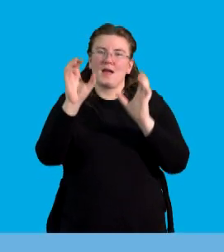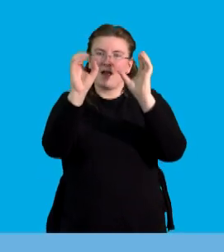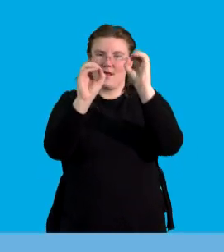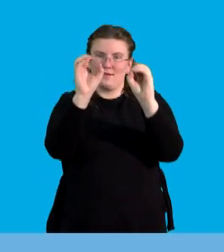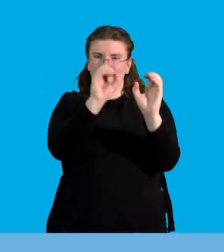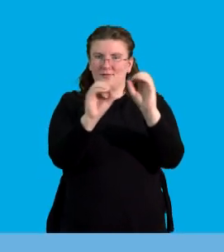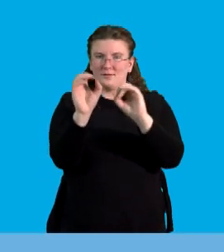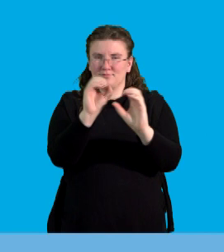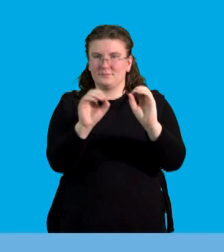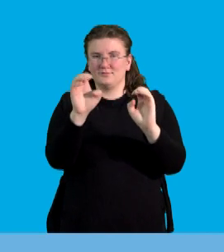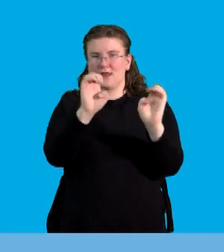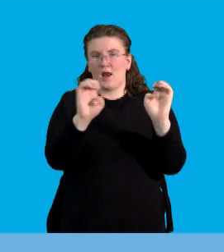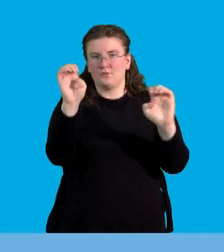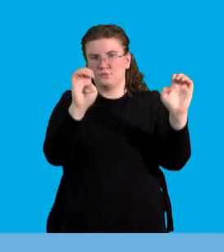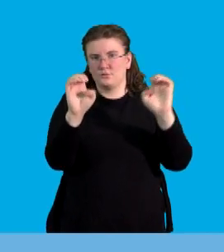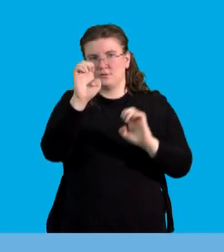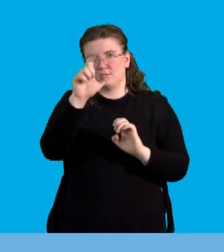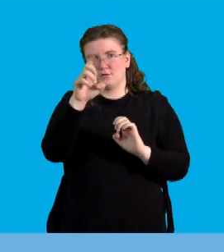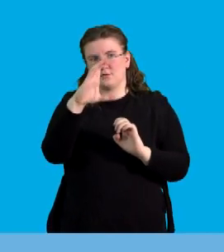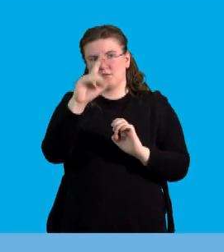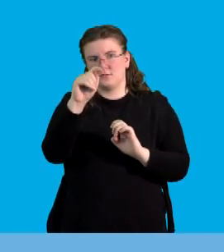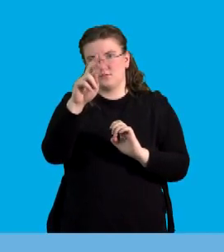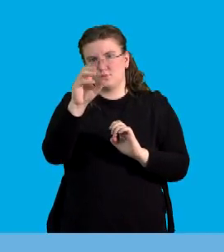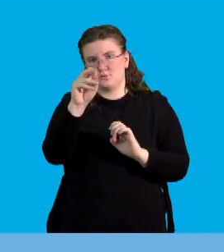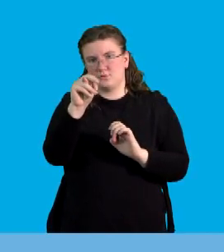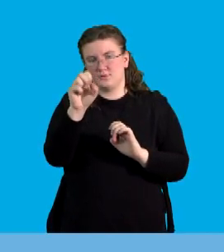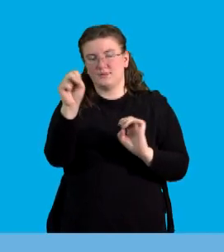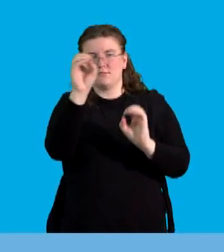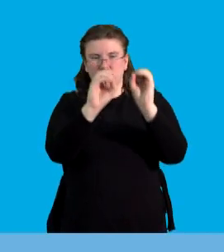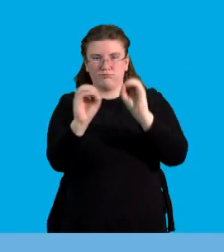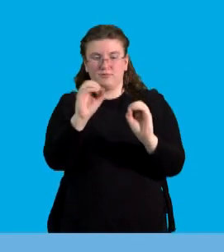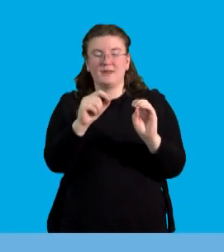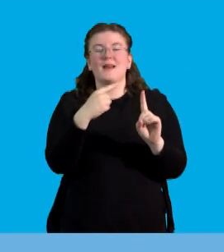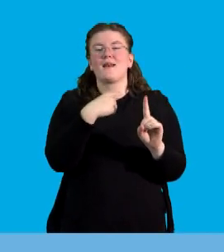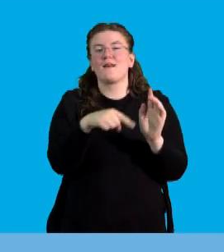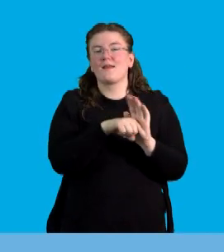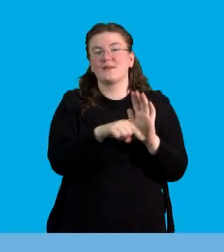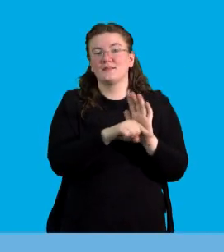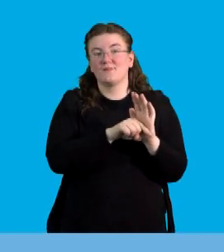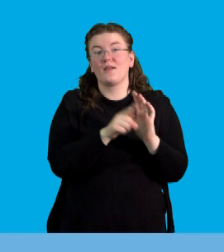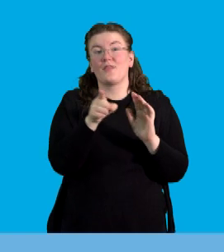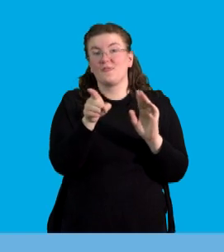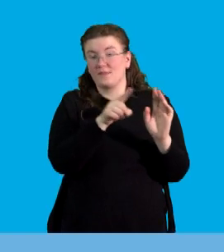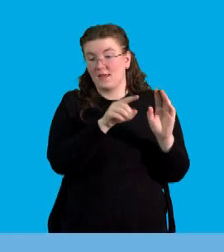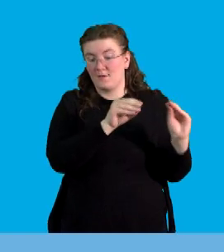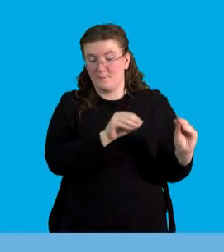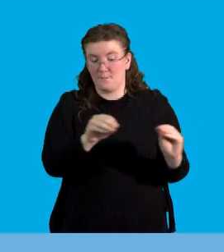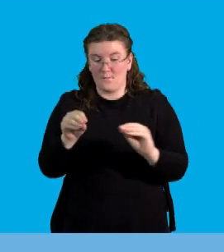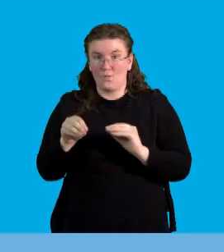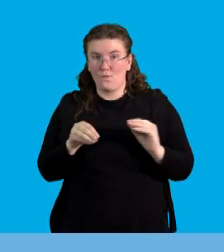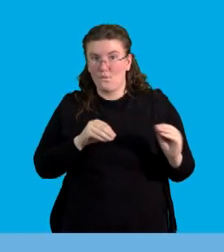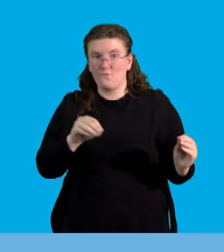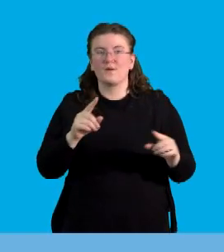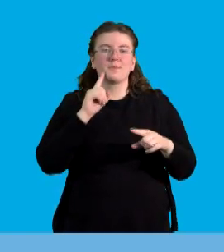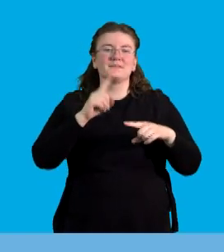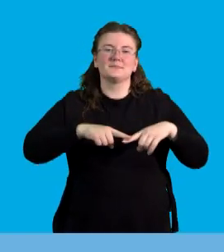the nucleus. And then they are surrounded by negative electrons that are moving in energy levels. So we have different energy